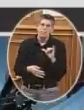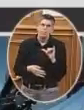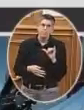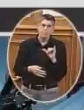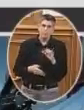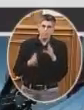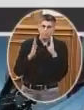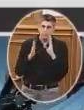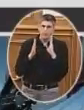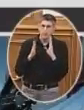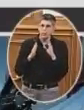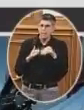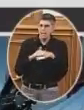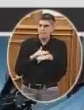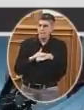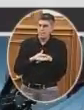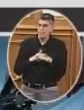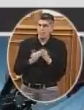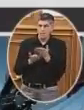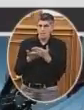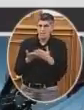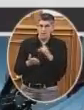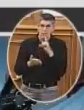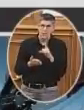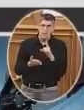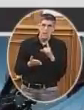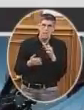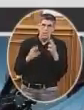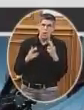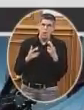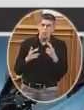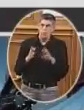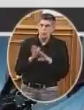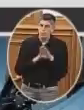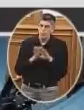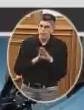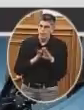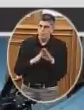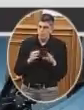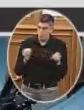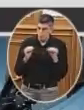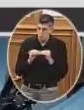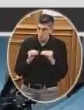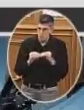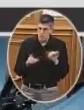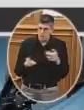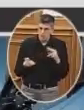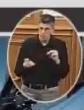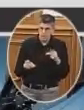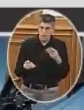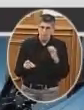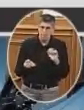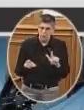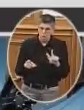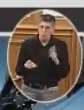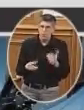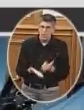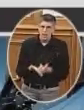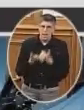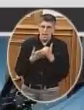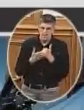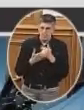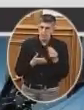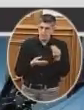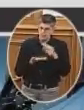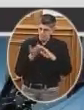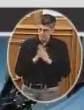accessibility section. It's something I really hope to develop. I think John Paul Scott will give us he's worked with us to help us be aware of priorities,